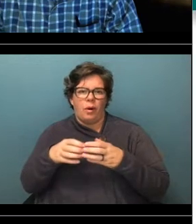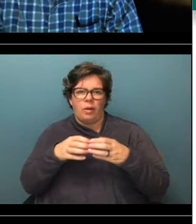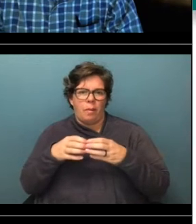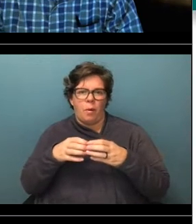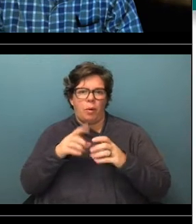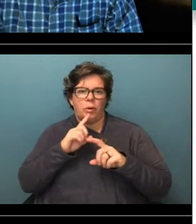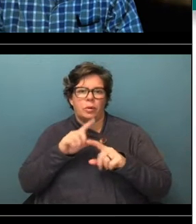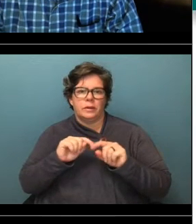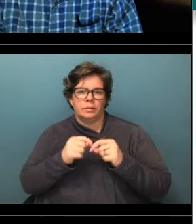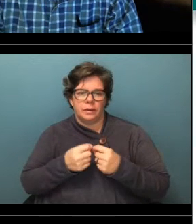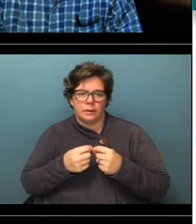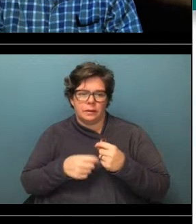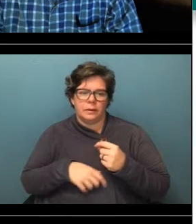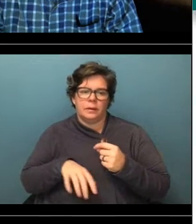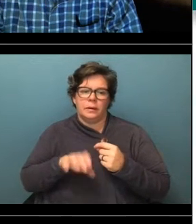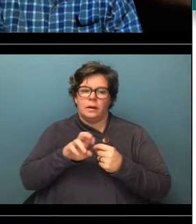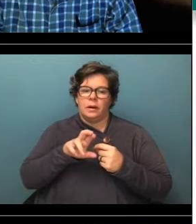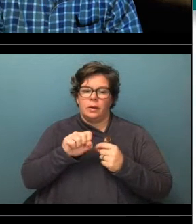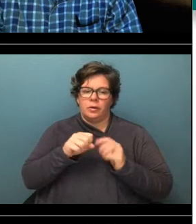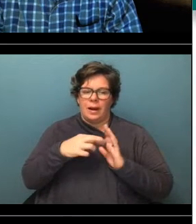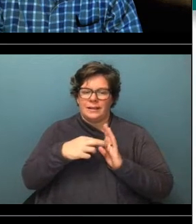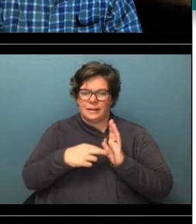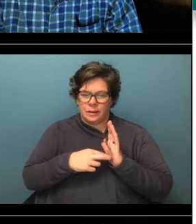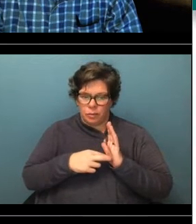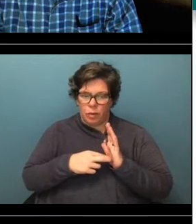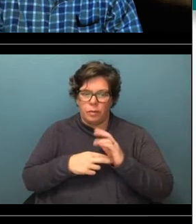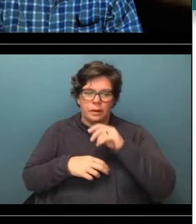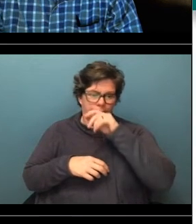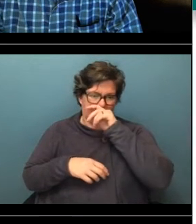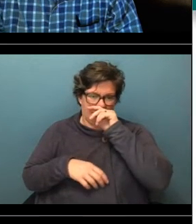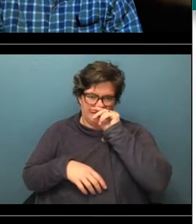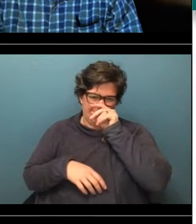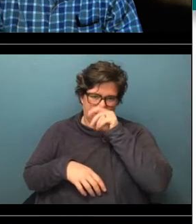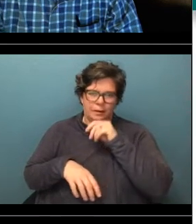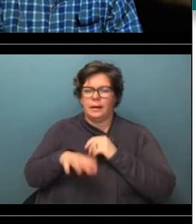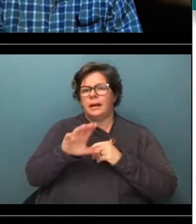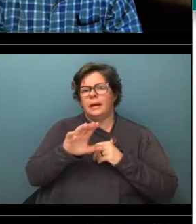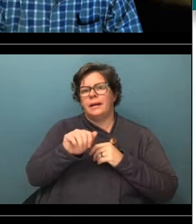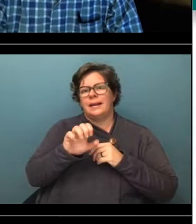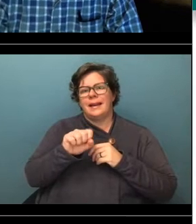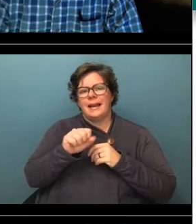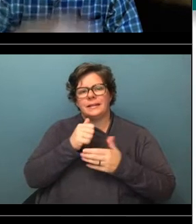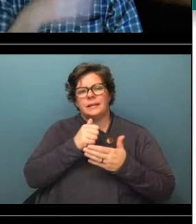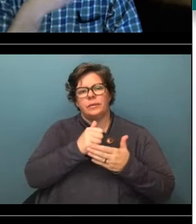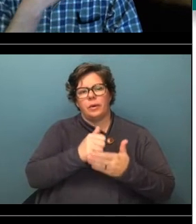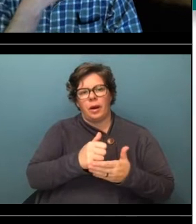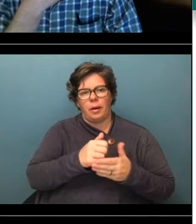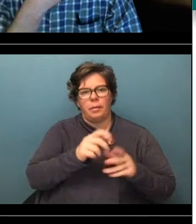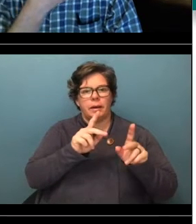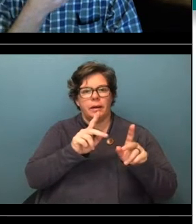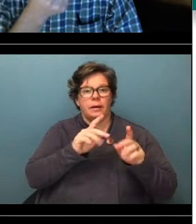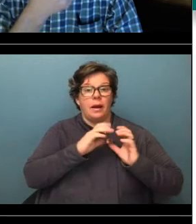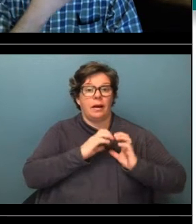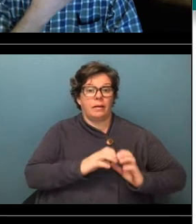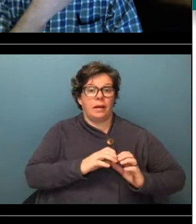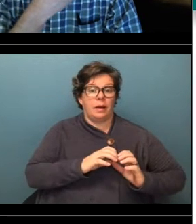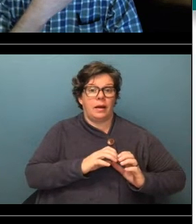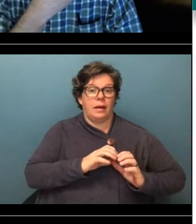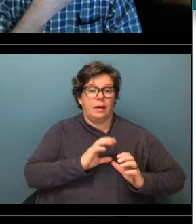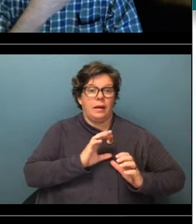the crisis enrollments. These are the cases where we're helping them get into a very difficult